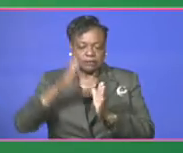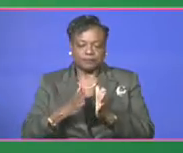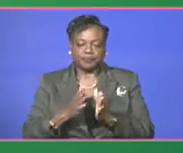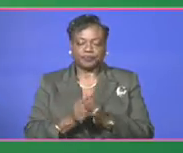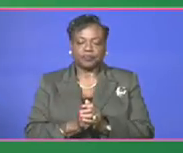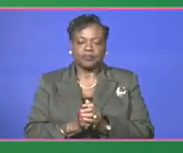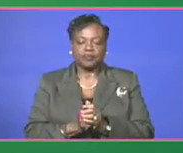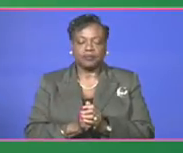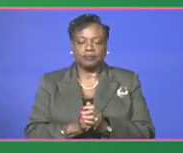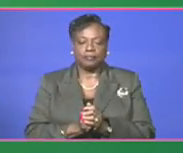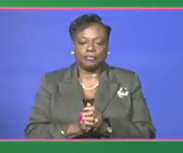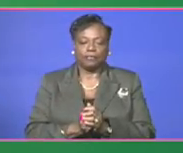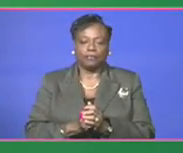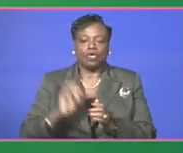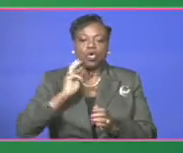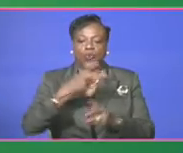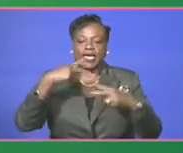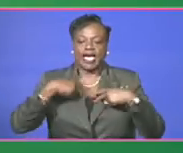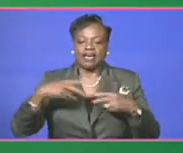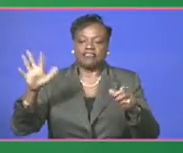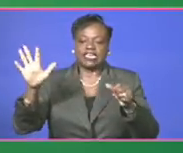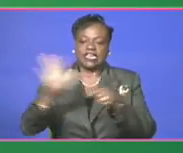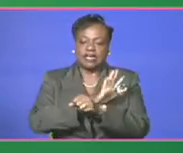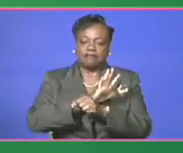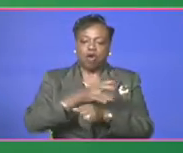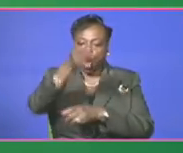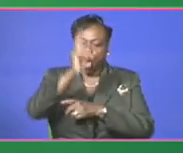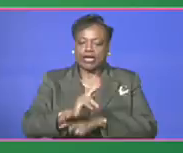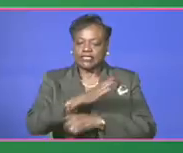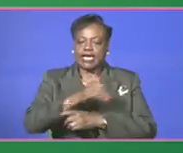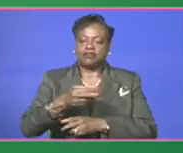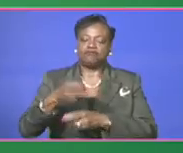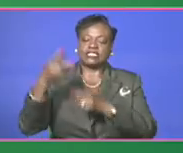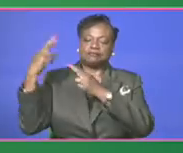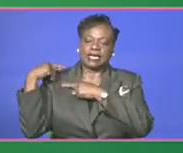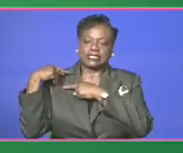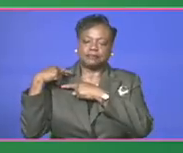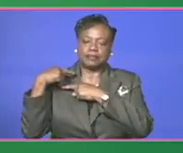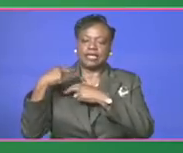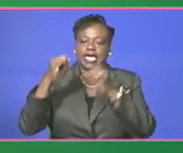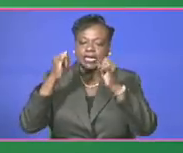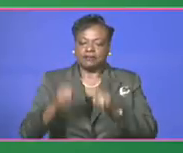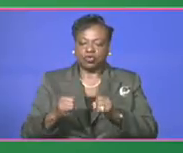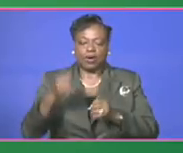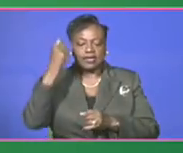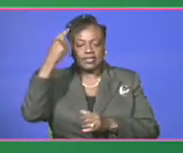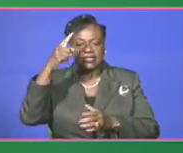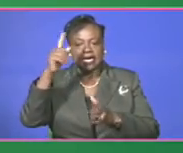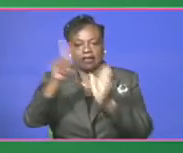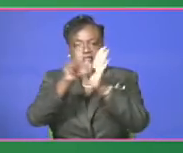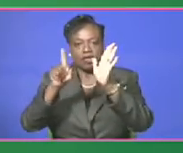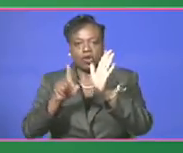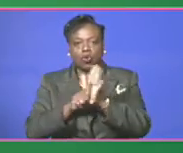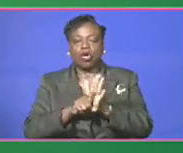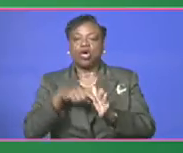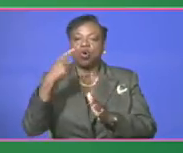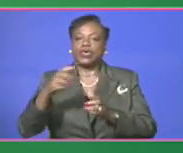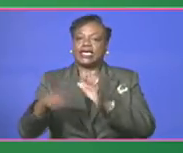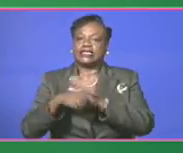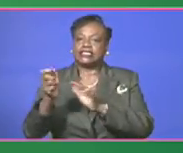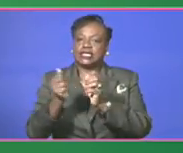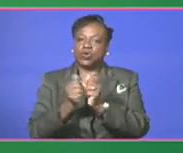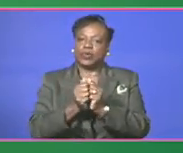it. We have sufficient, honest, respectable individuals who understand the law and who can deal with it